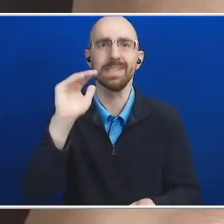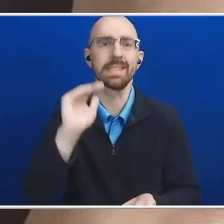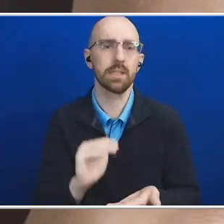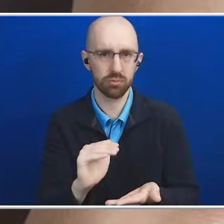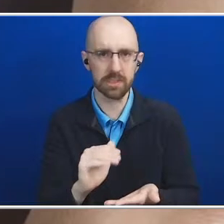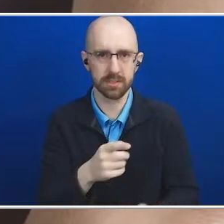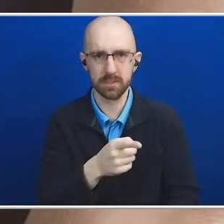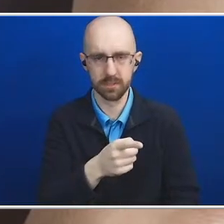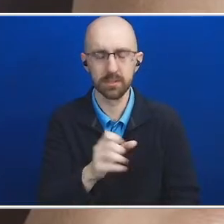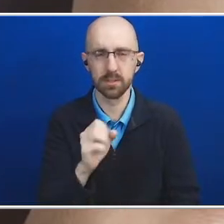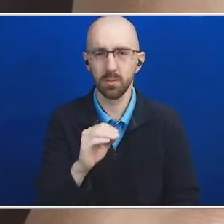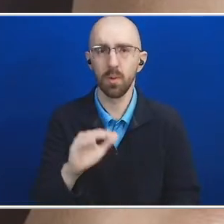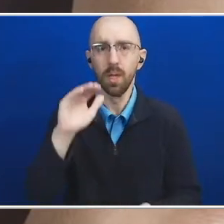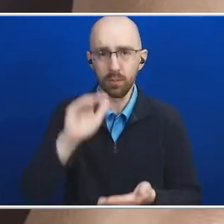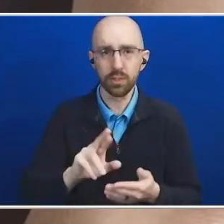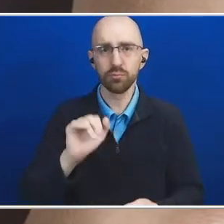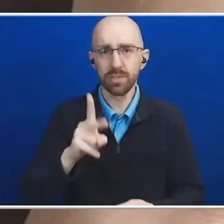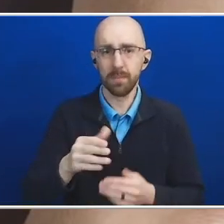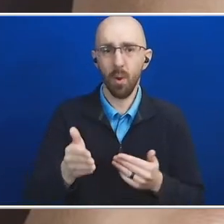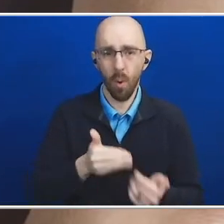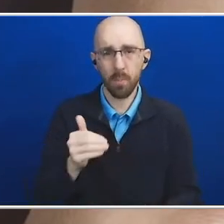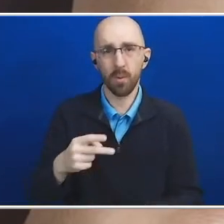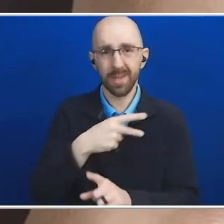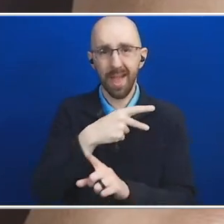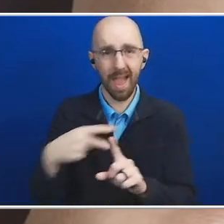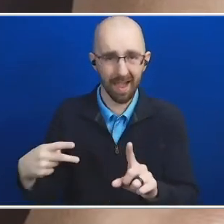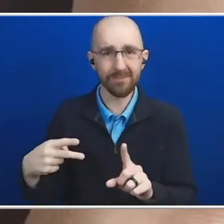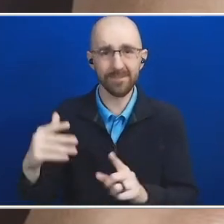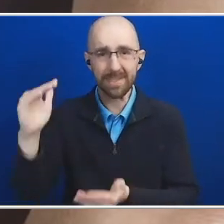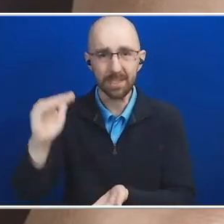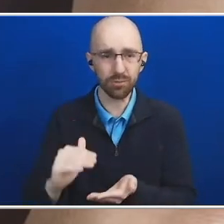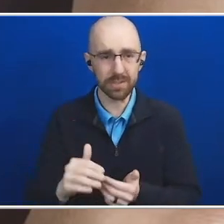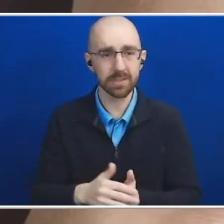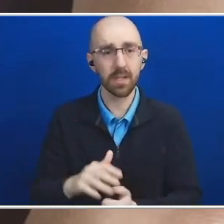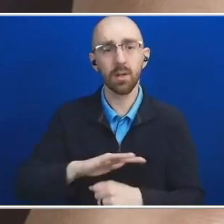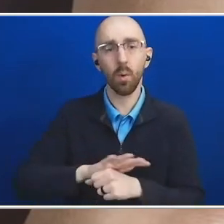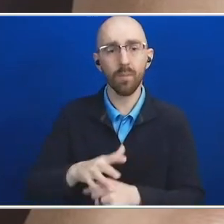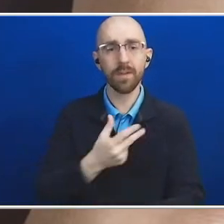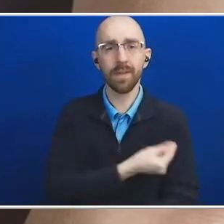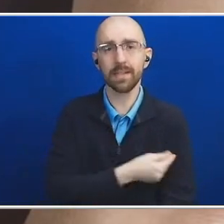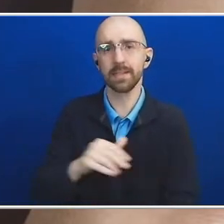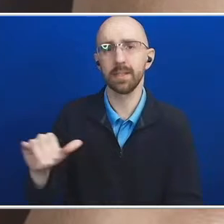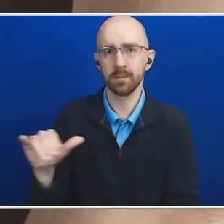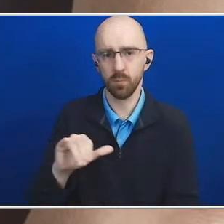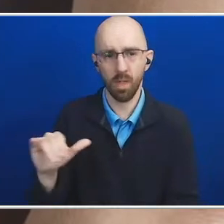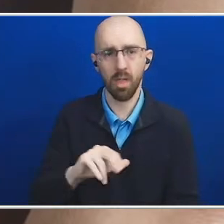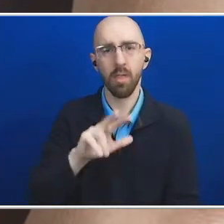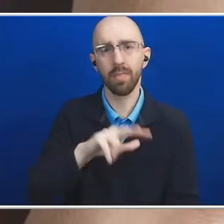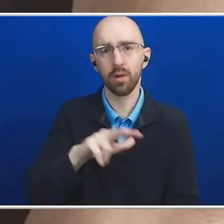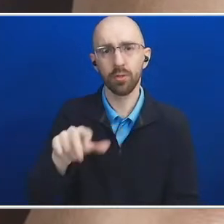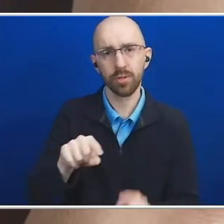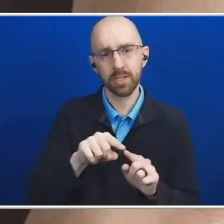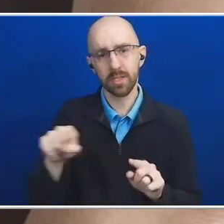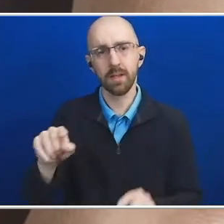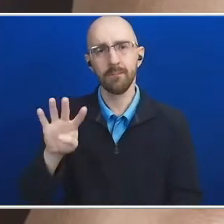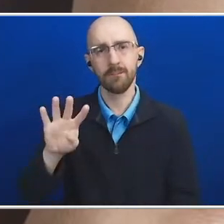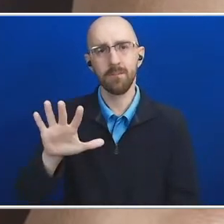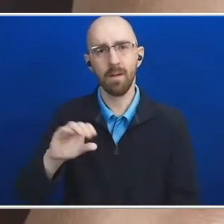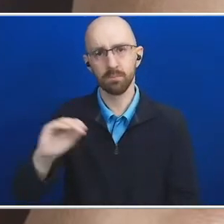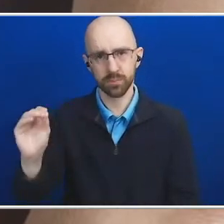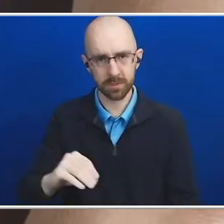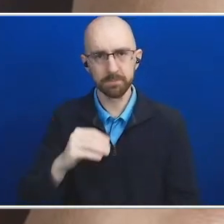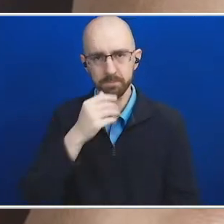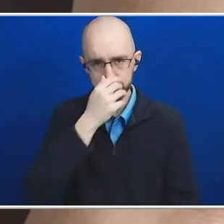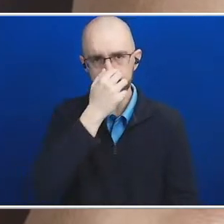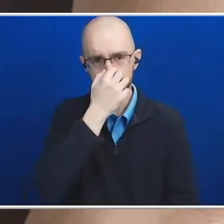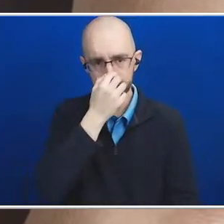by almost 50%, and then the COVID vaccine as well, 33 to 45%. So reducing your risk of going to the